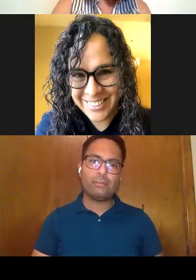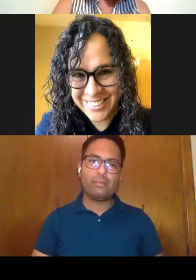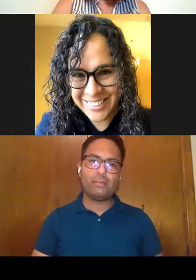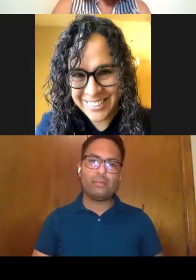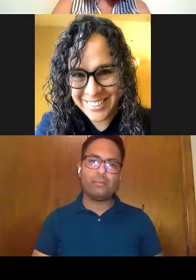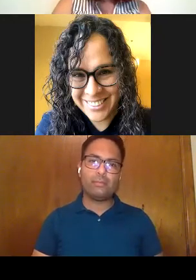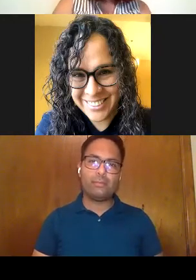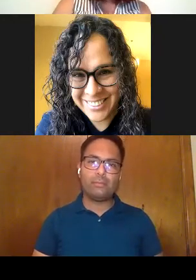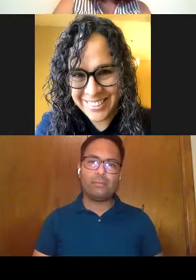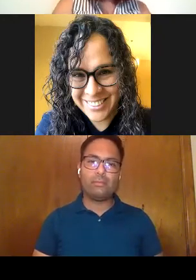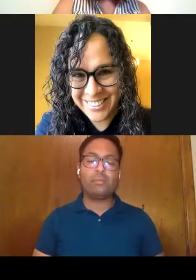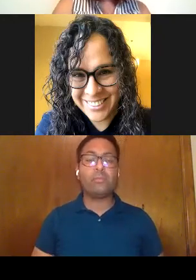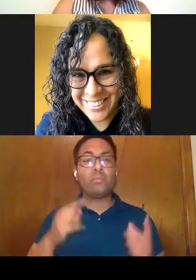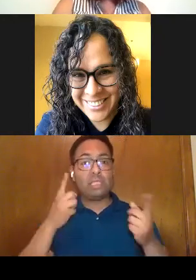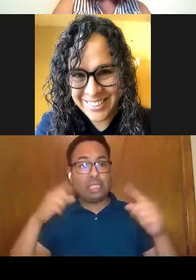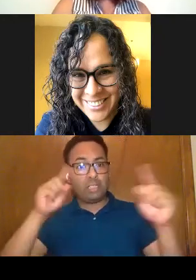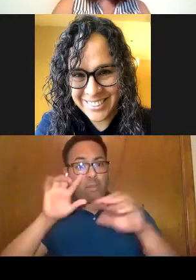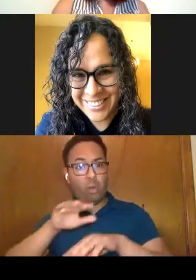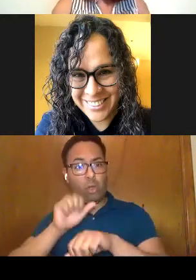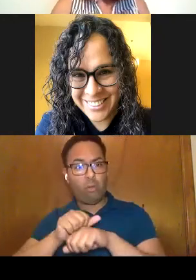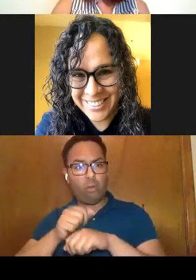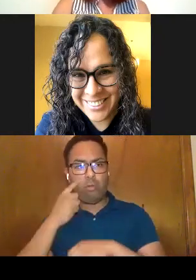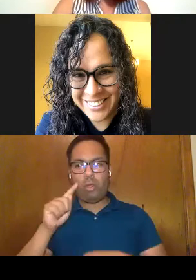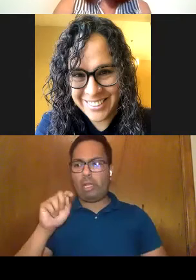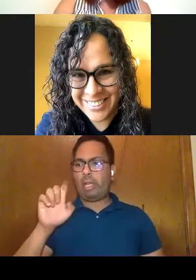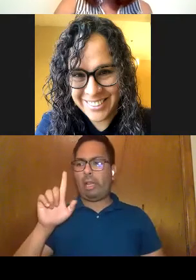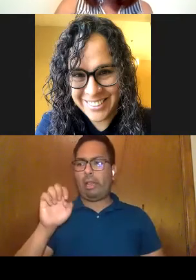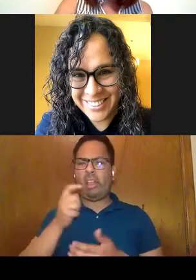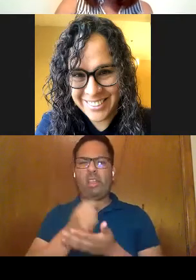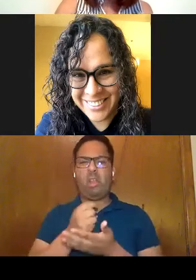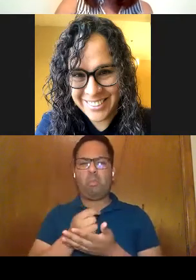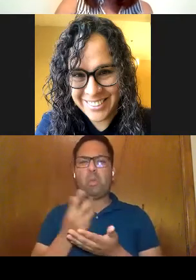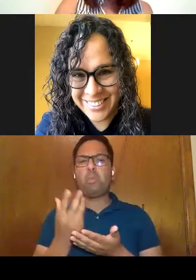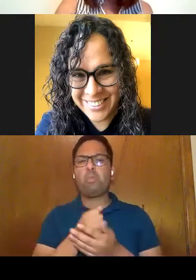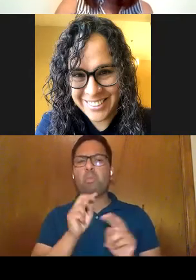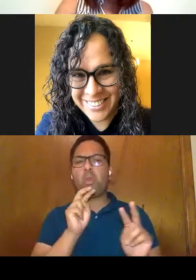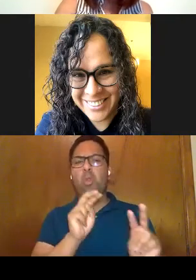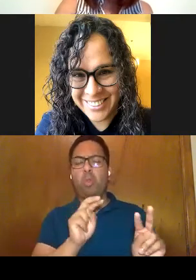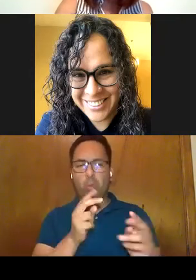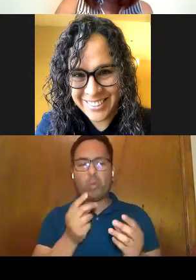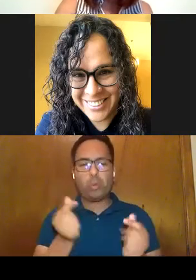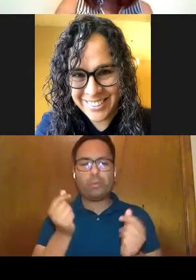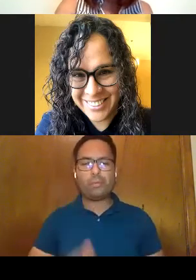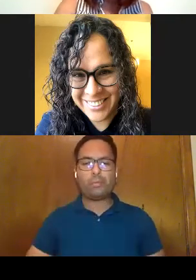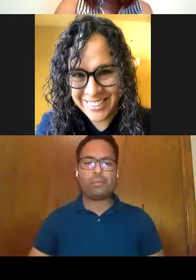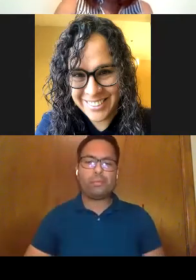So a successful appointment in teletherapy. Let's take a look at this one very quickly.